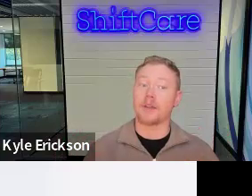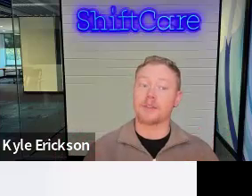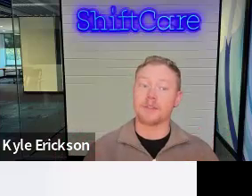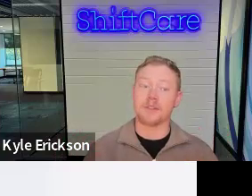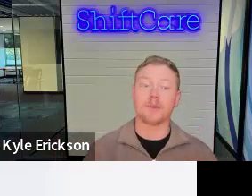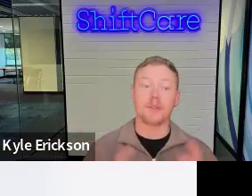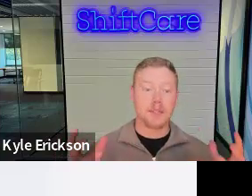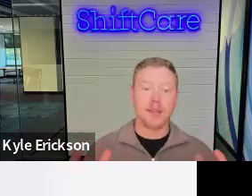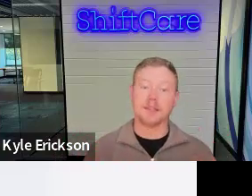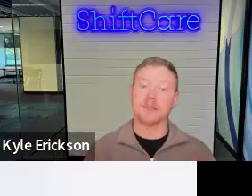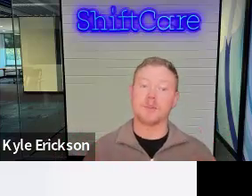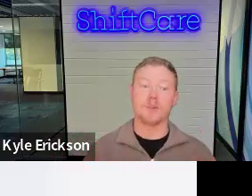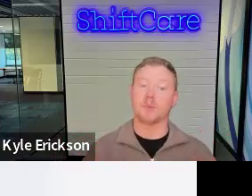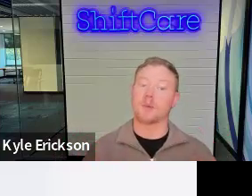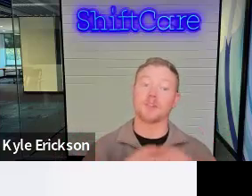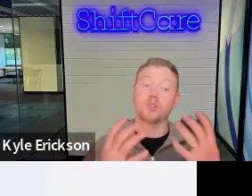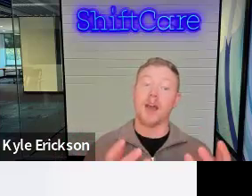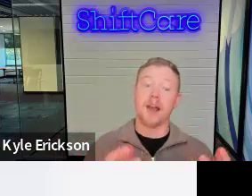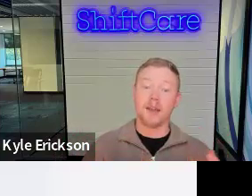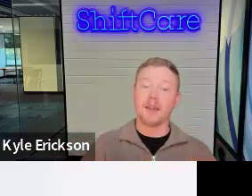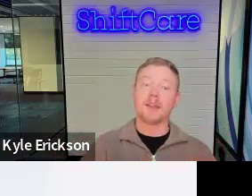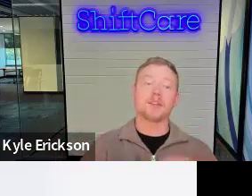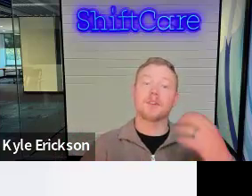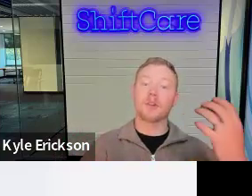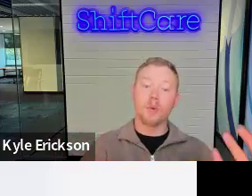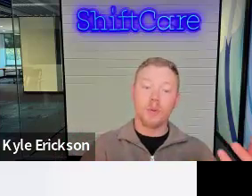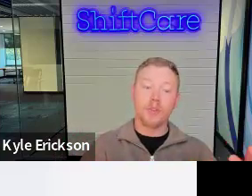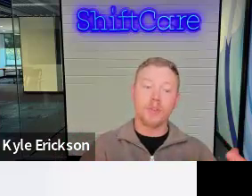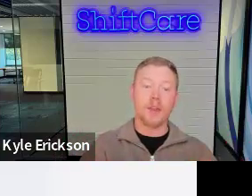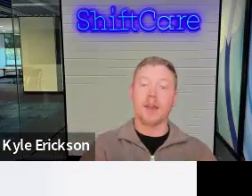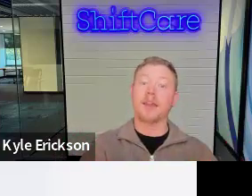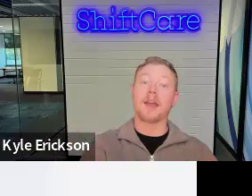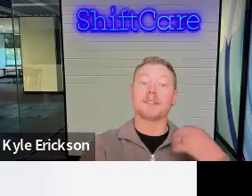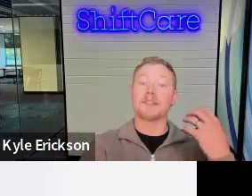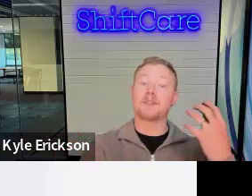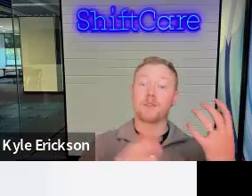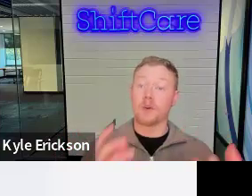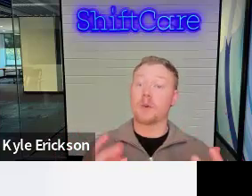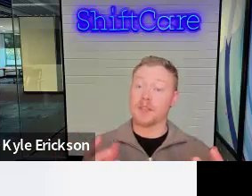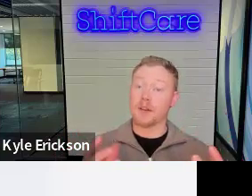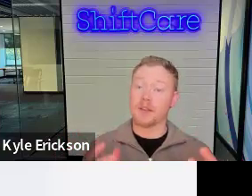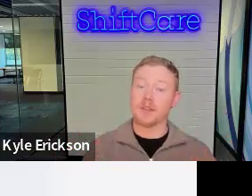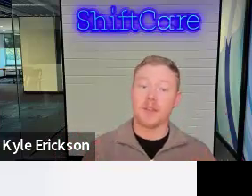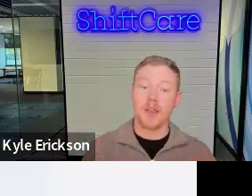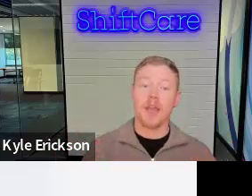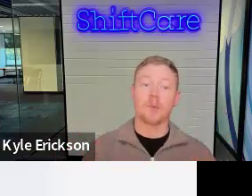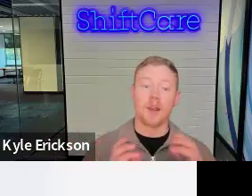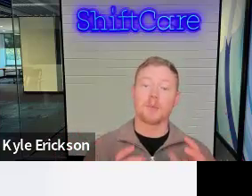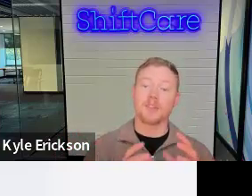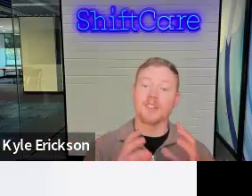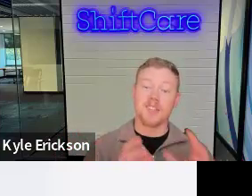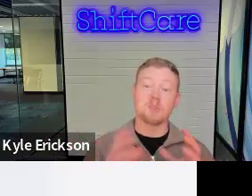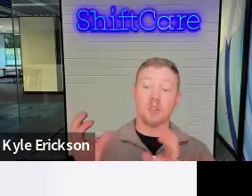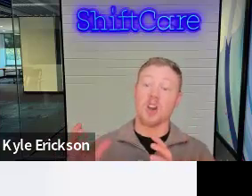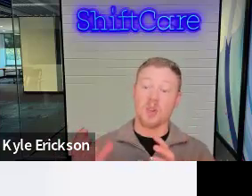client profiles. And so what this does is, of course, we're able to track different goals against different focus areas, and